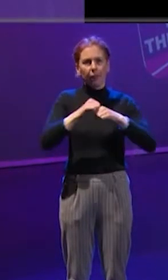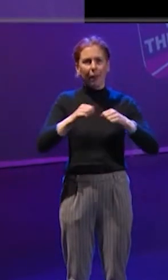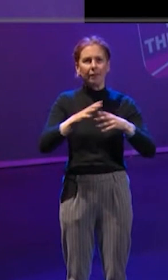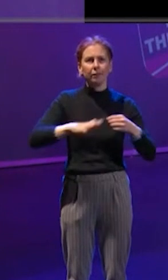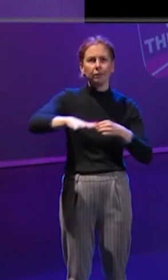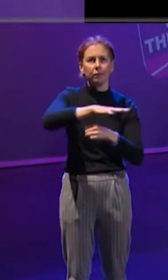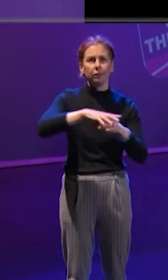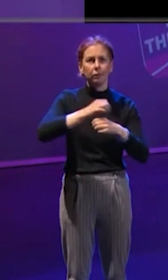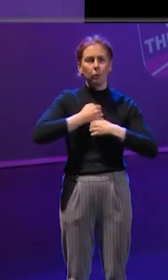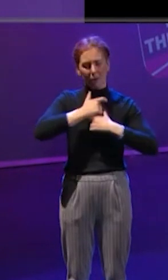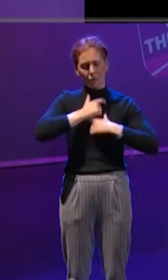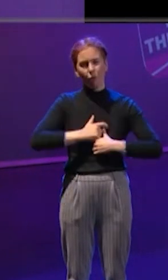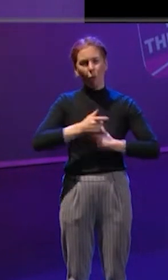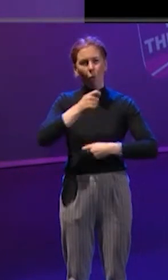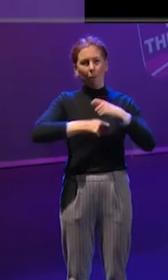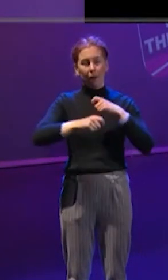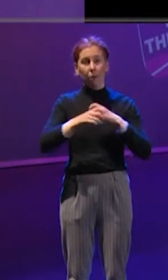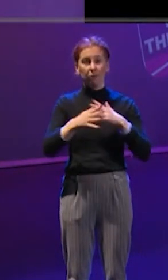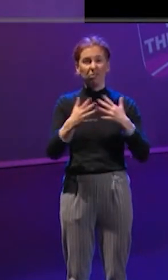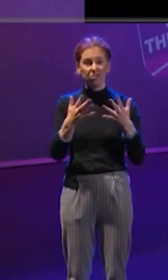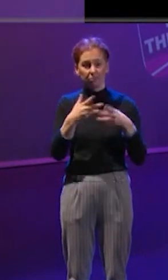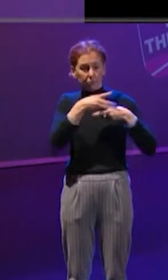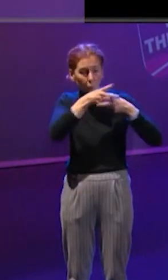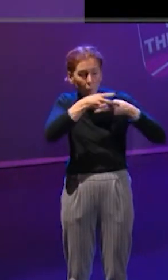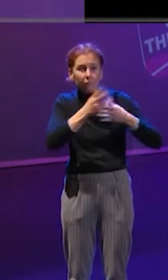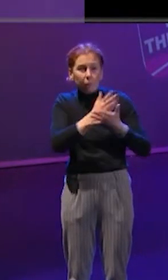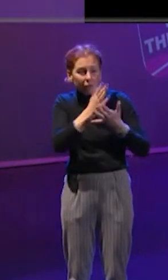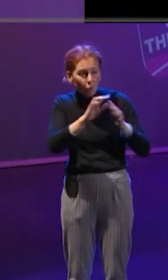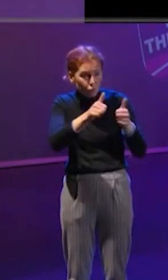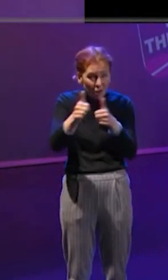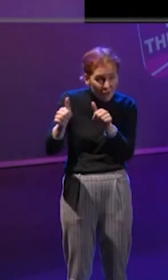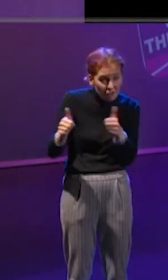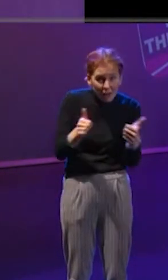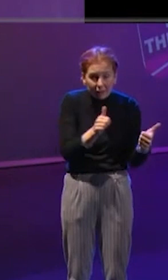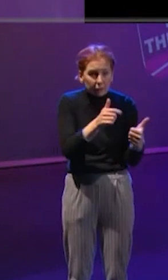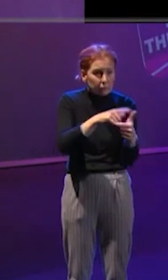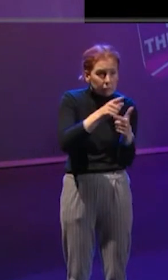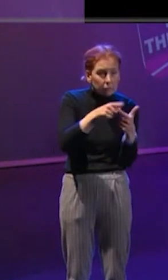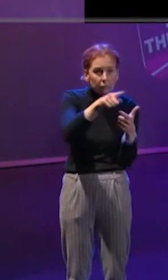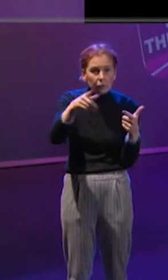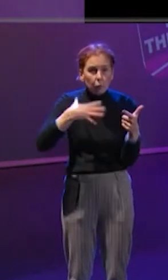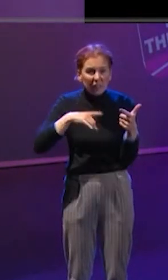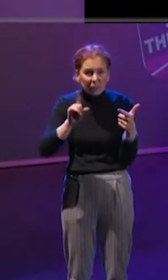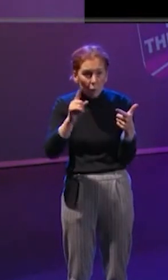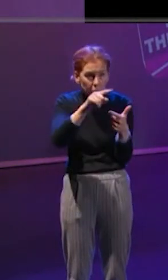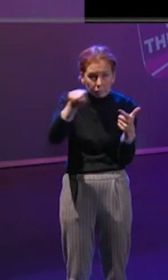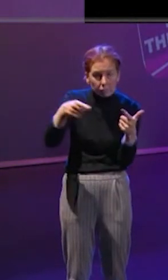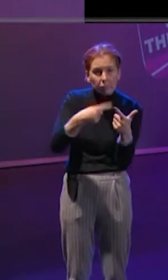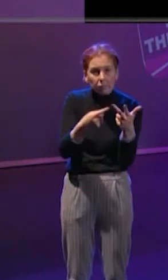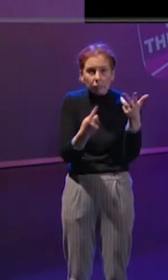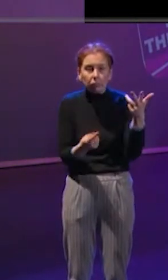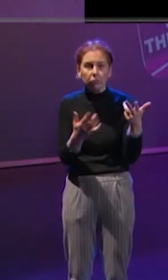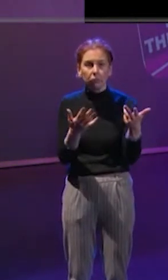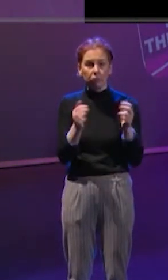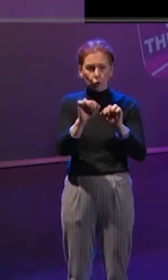often becomes well-being focused, checking in, making sure people are okay. Has everyone got what they need to do their job? Because a big